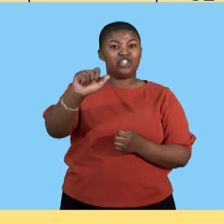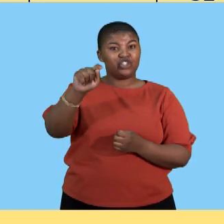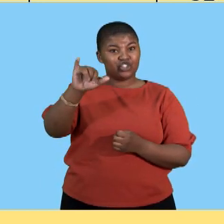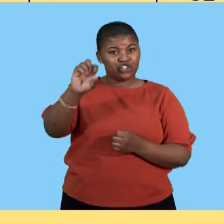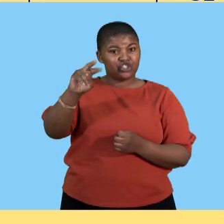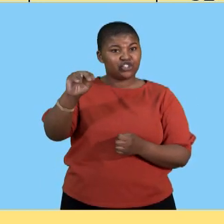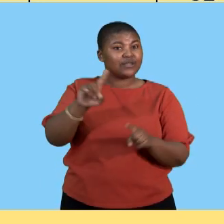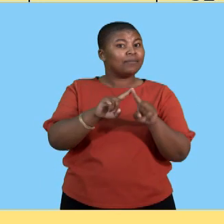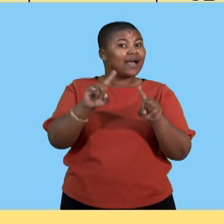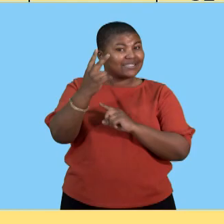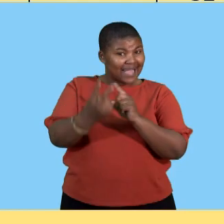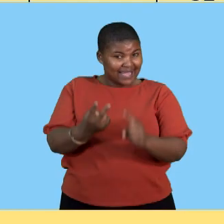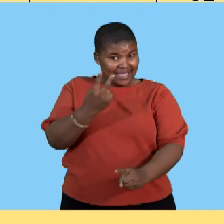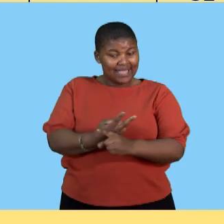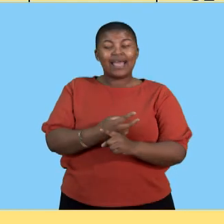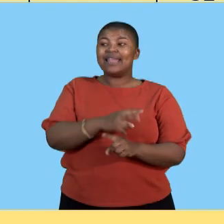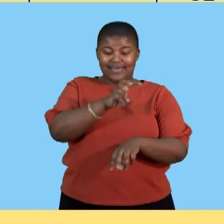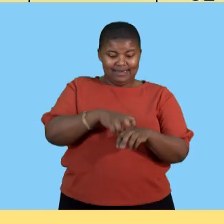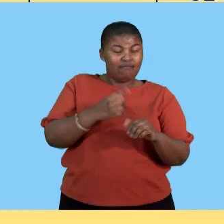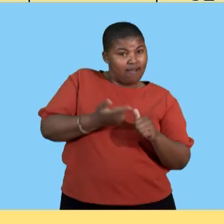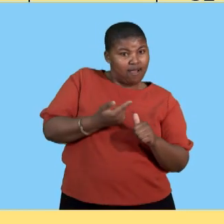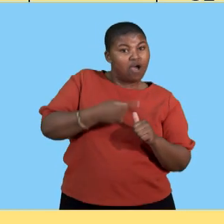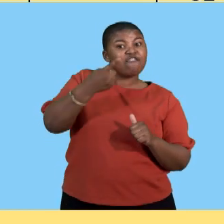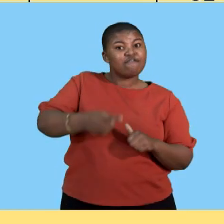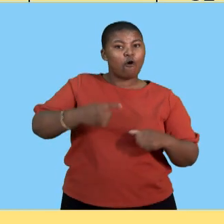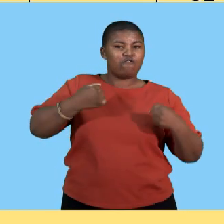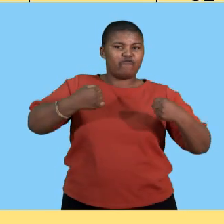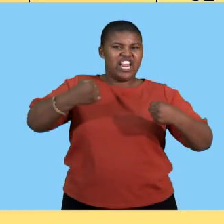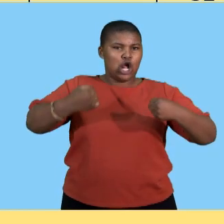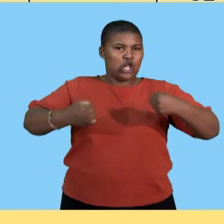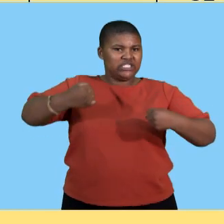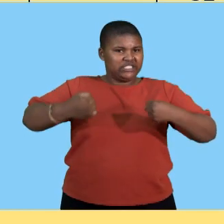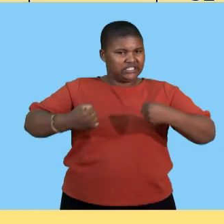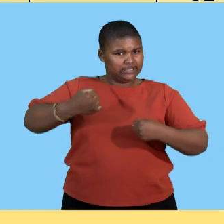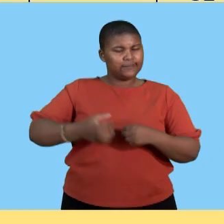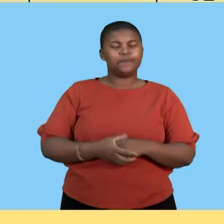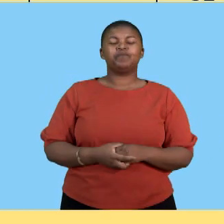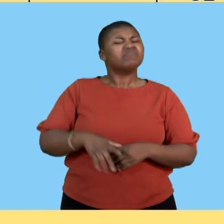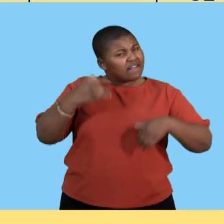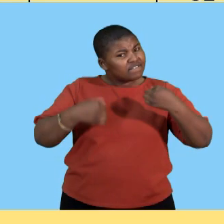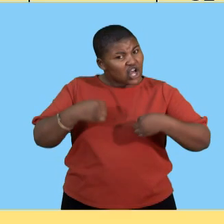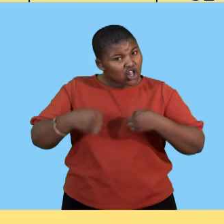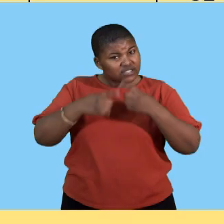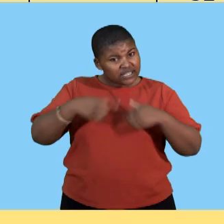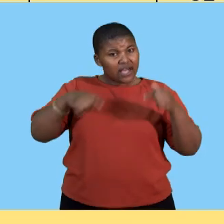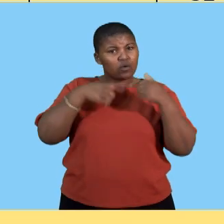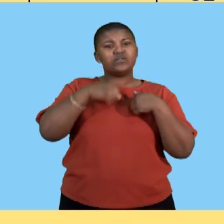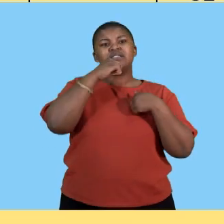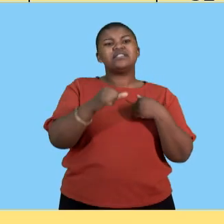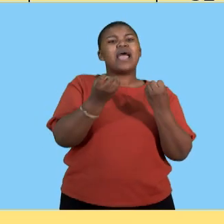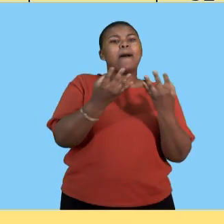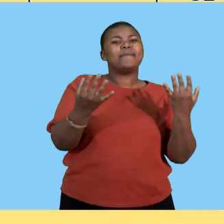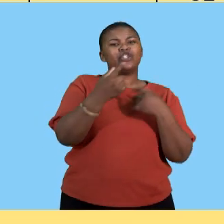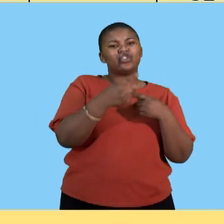depreciation for our vehicles. All right? With our vehicles, we are told that the cost price of the vehicles